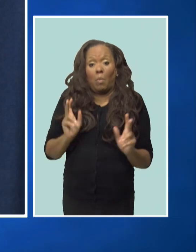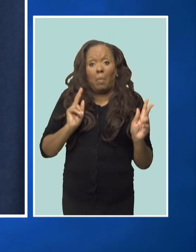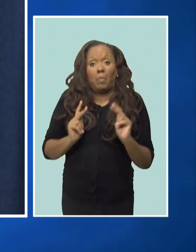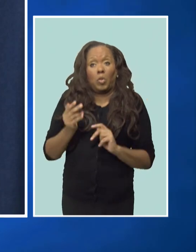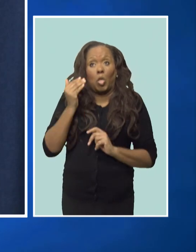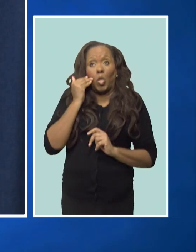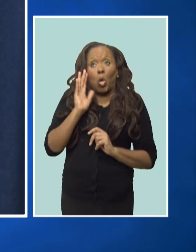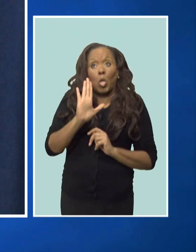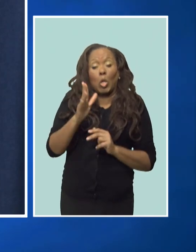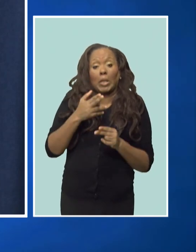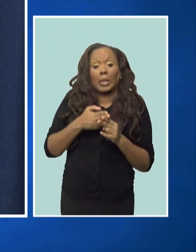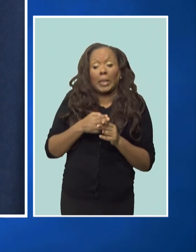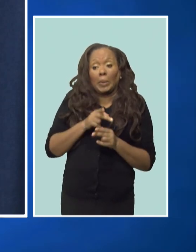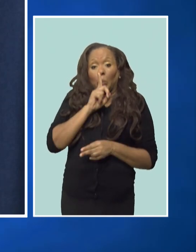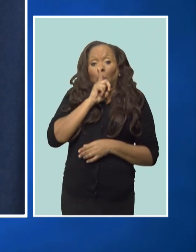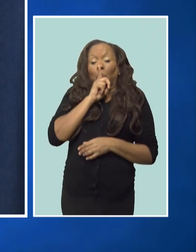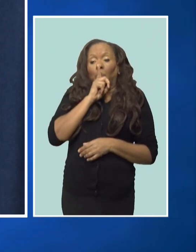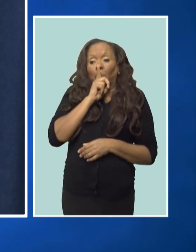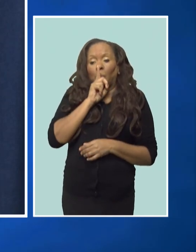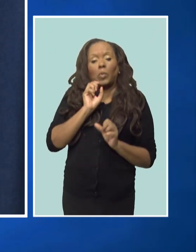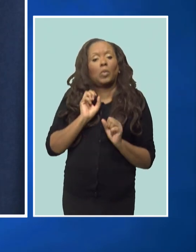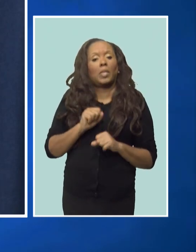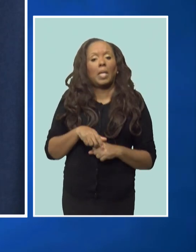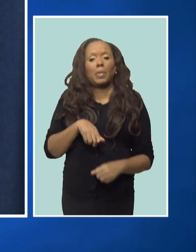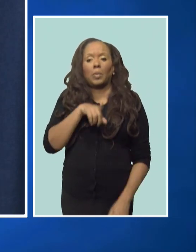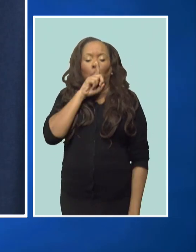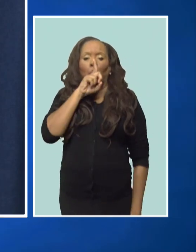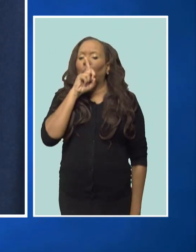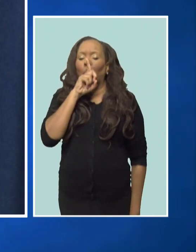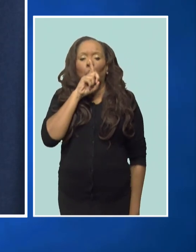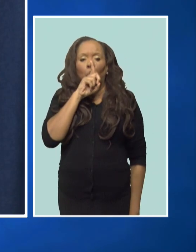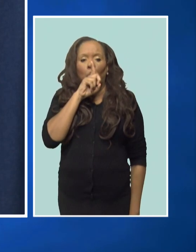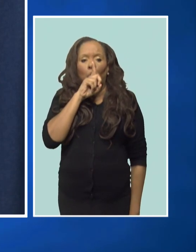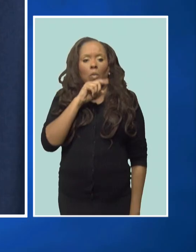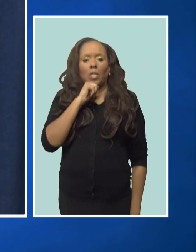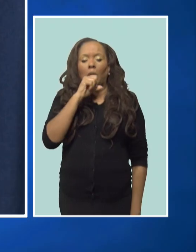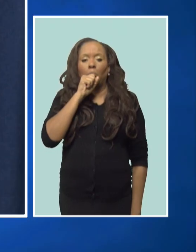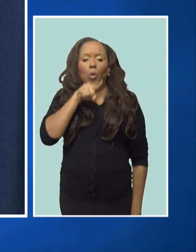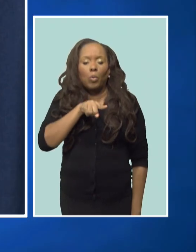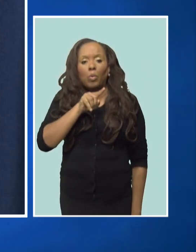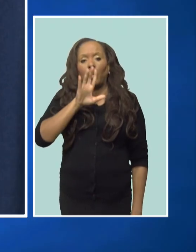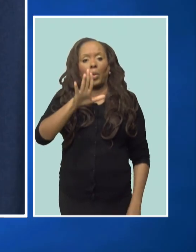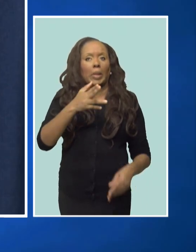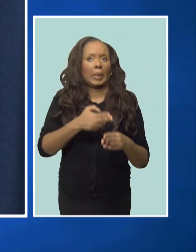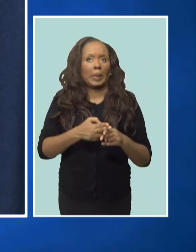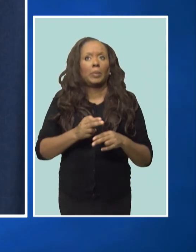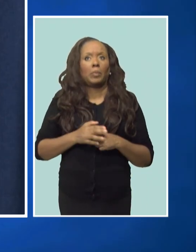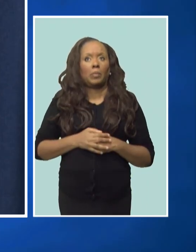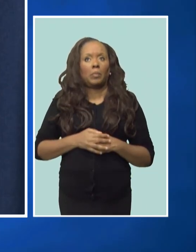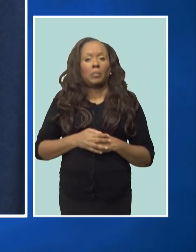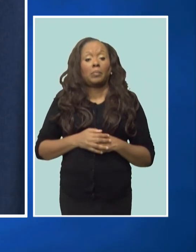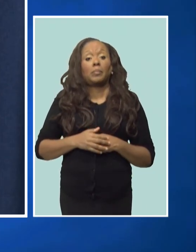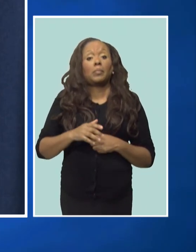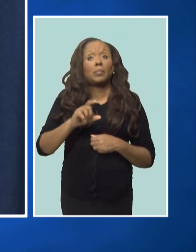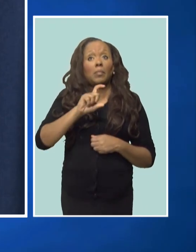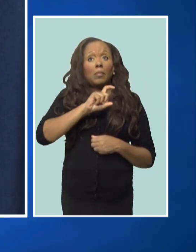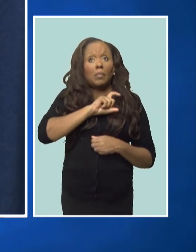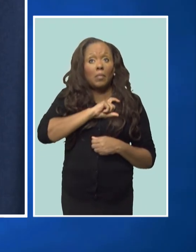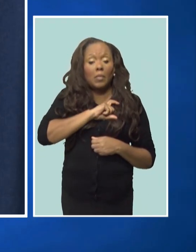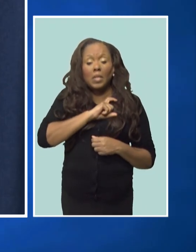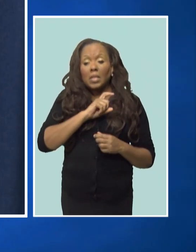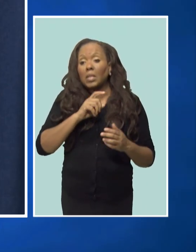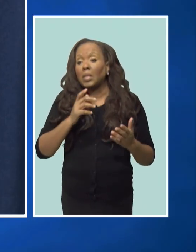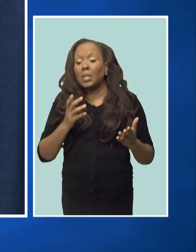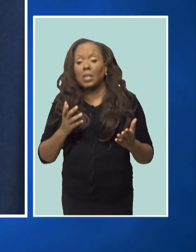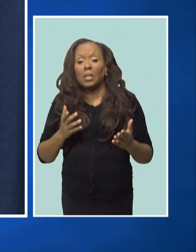give information quietly and confidentially that can assist in apprehending people. The police